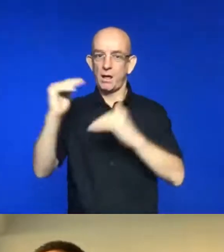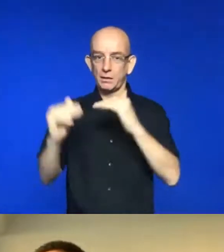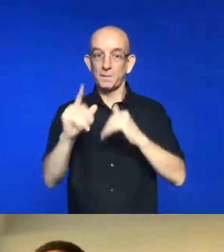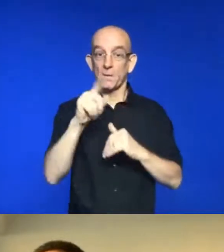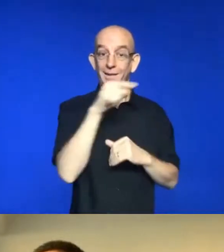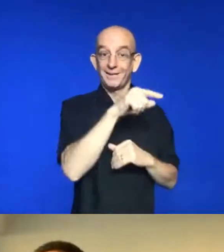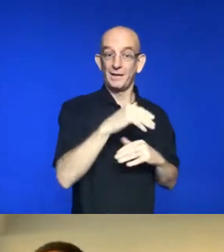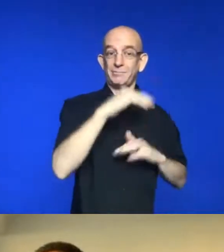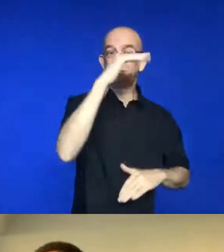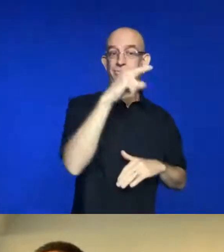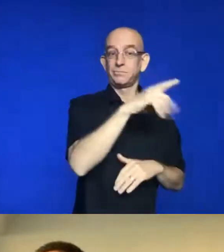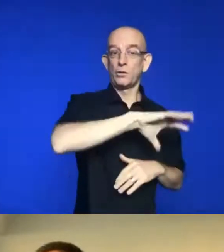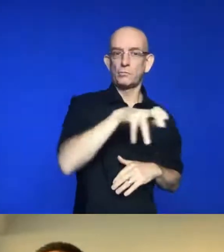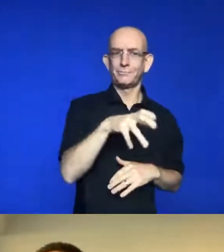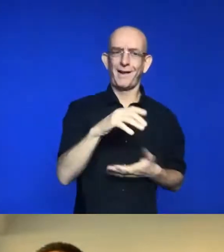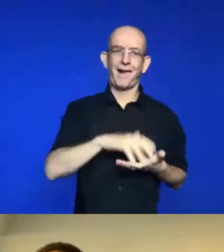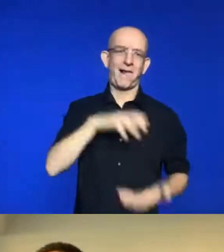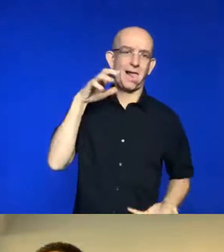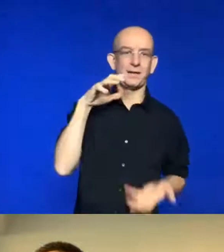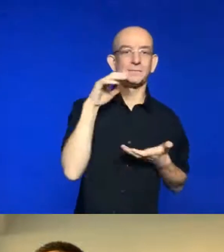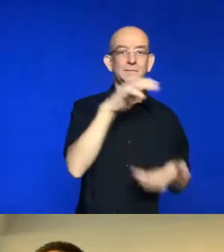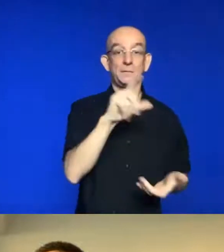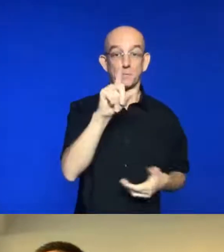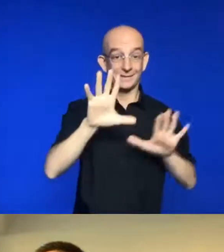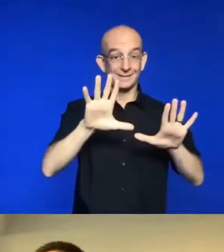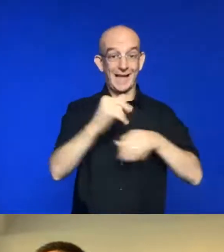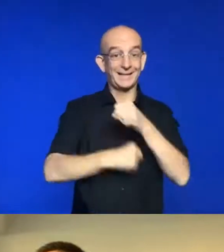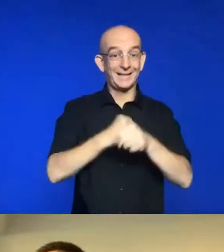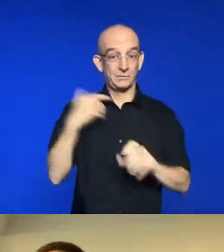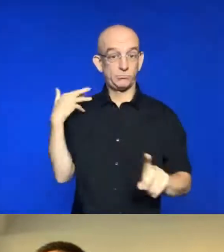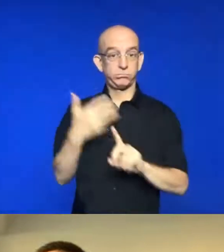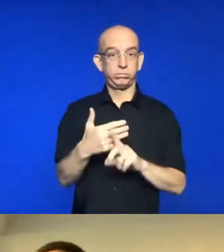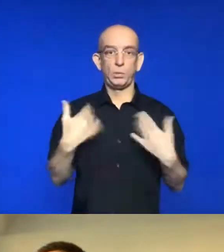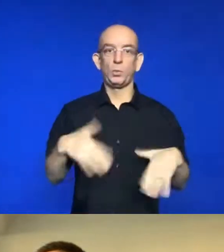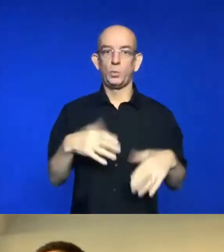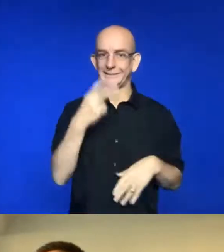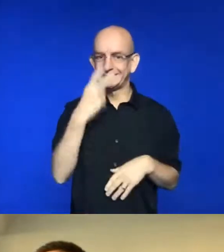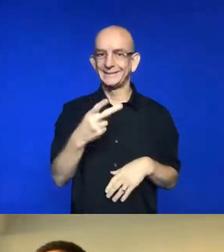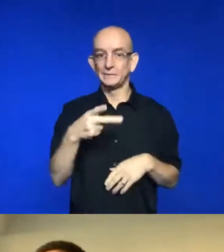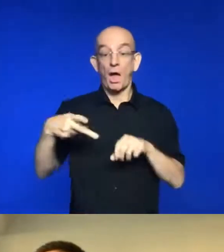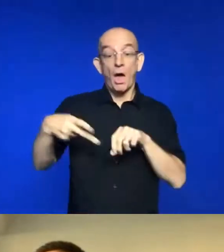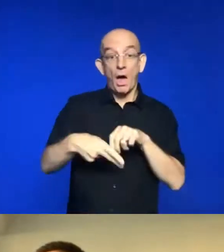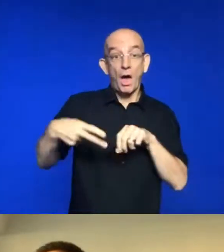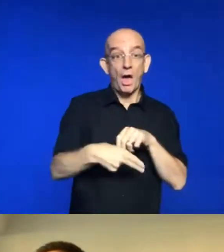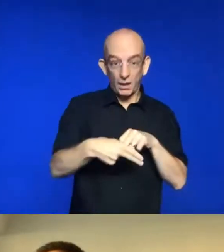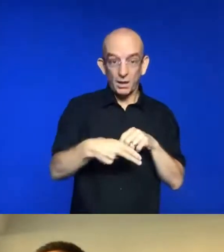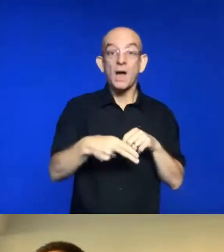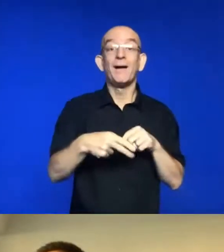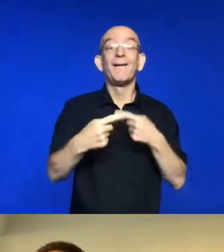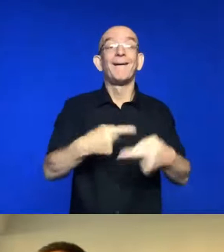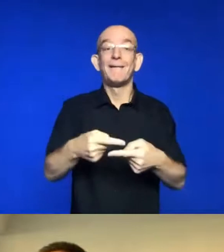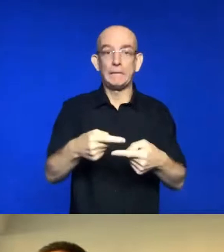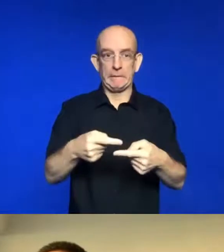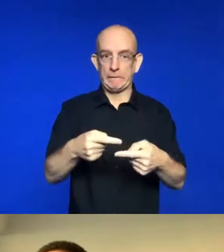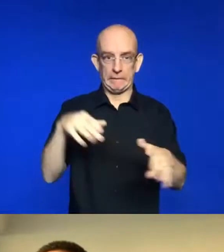countries like the UK, who had severe reform of their social welfare system with regards to disability,